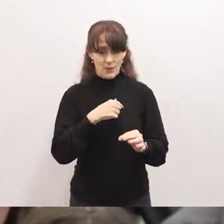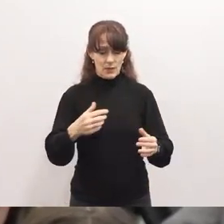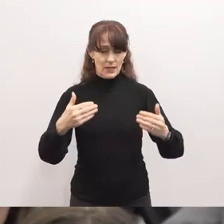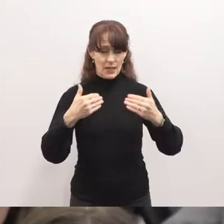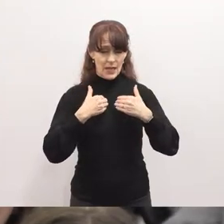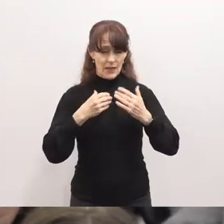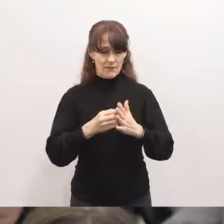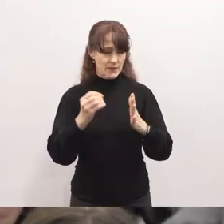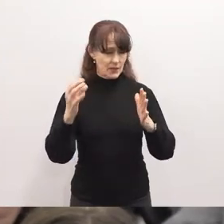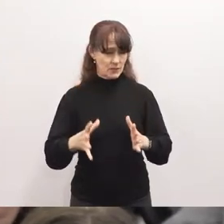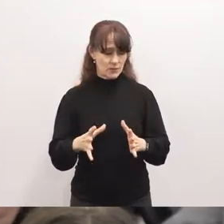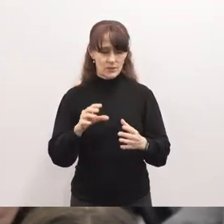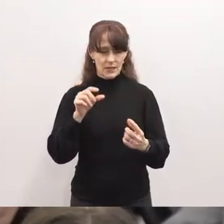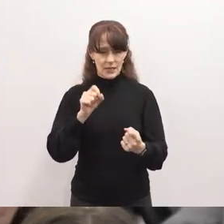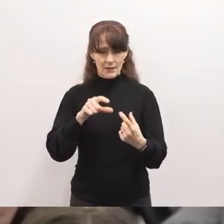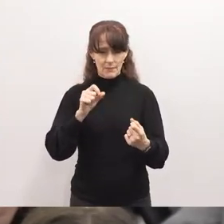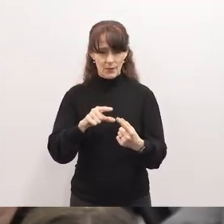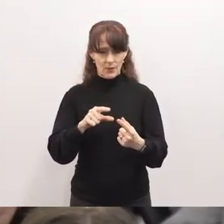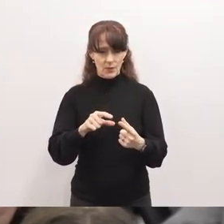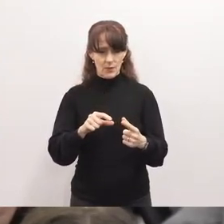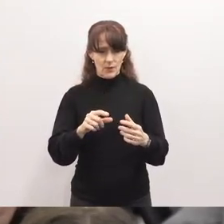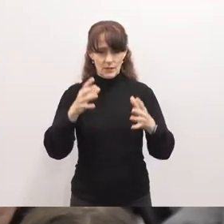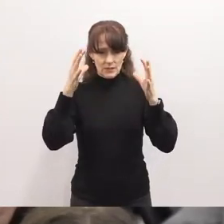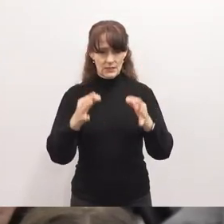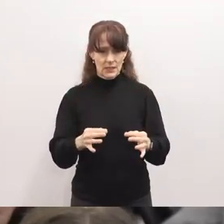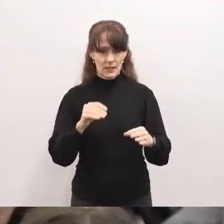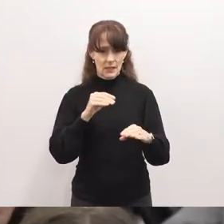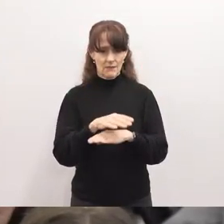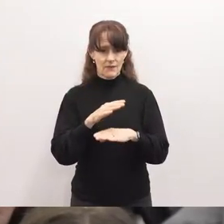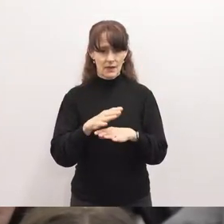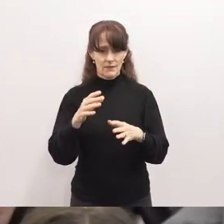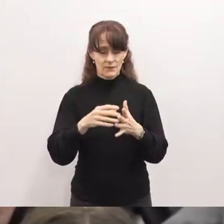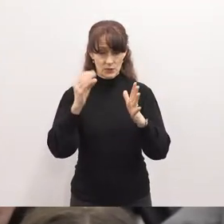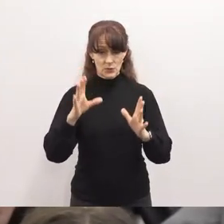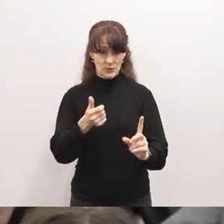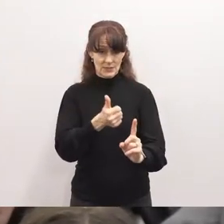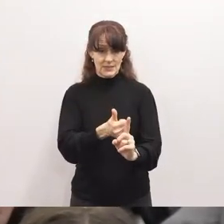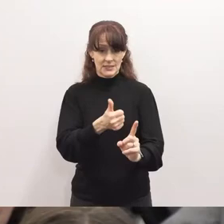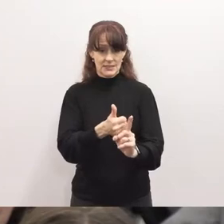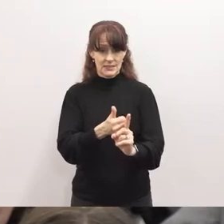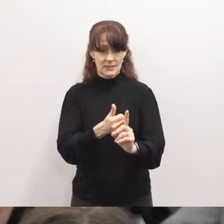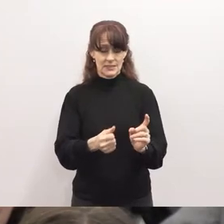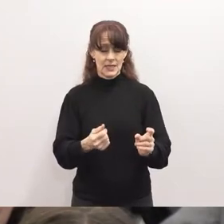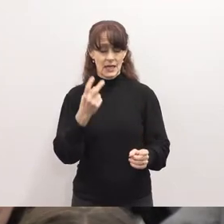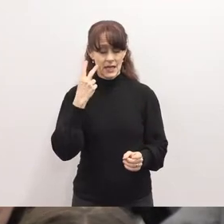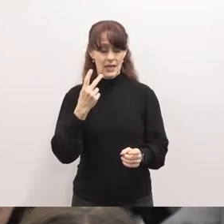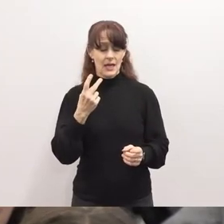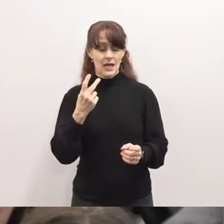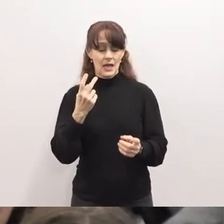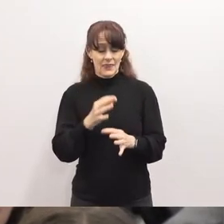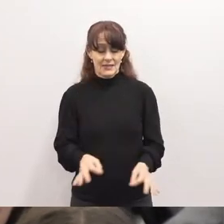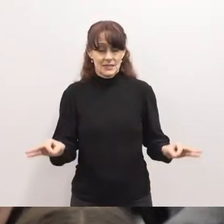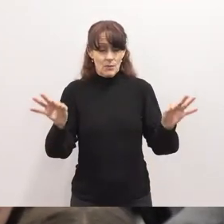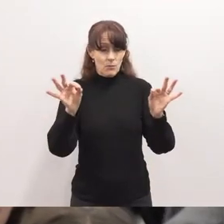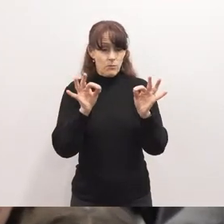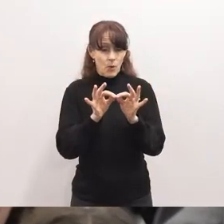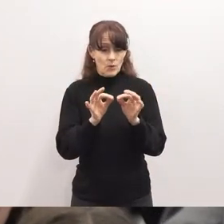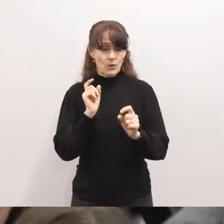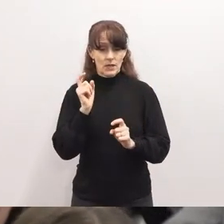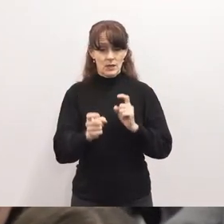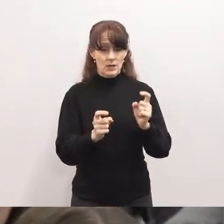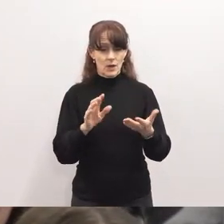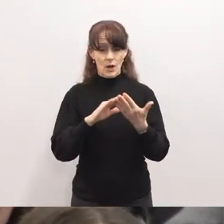that student input going into decisions that affect the student body. And I also find that it's important that we all contribute